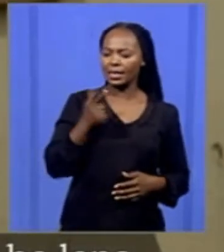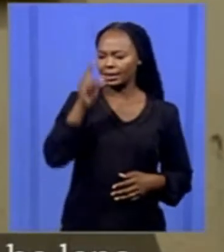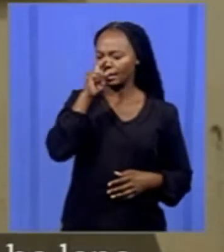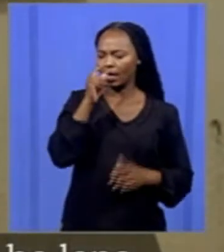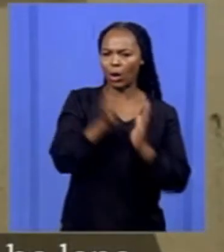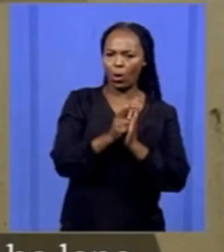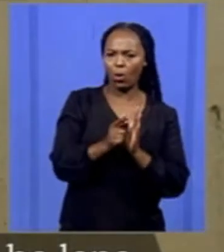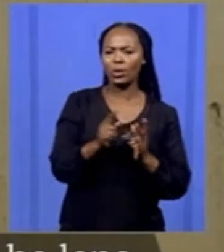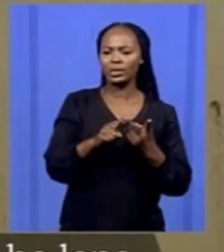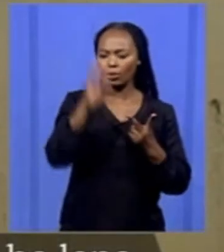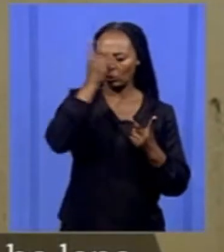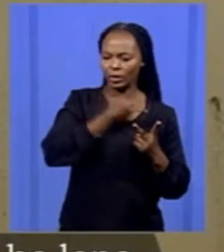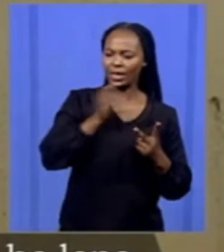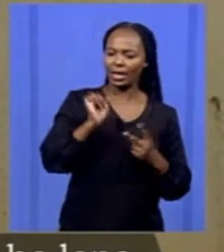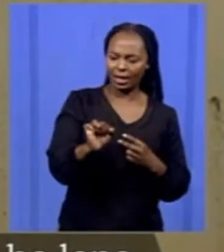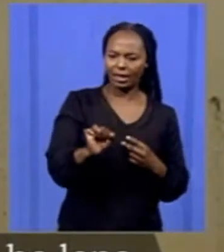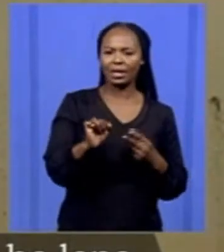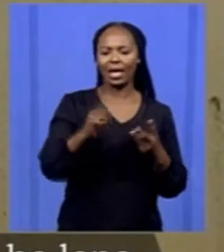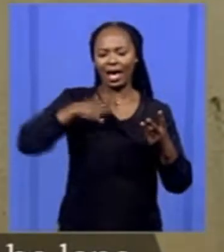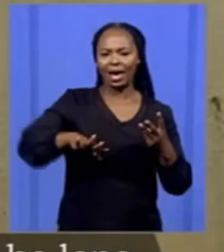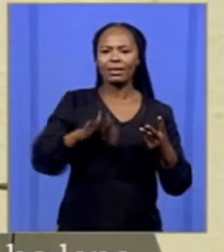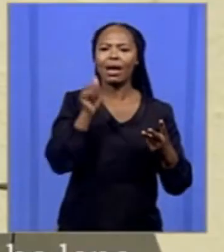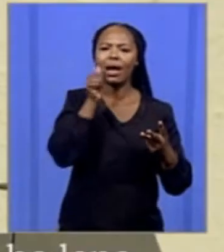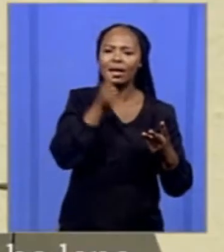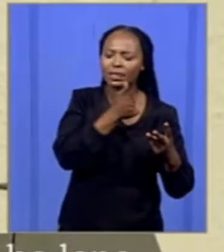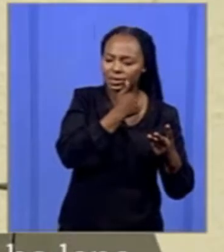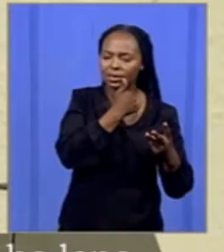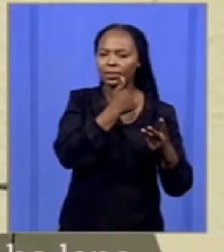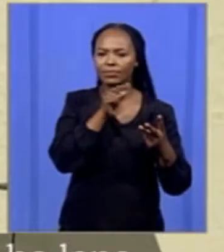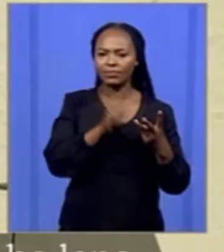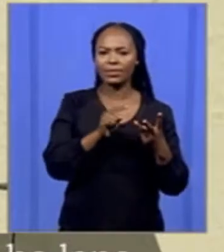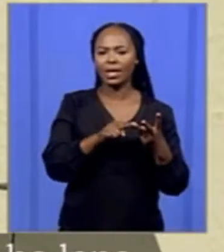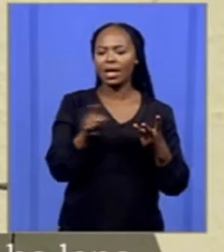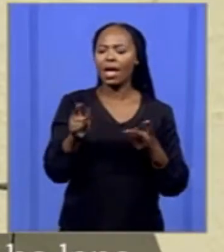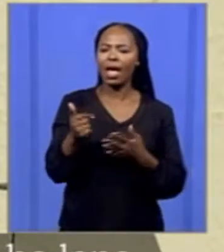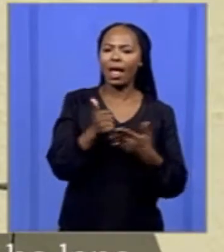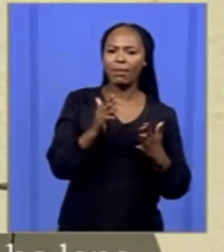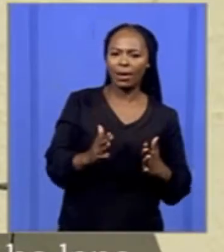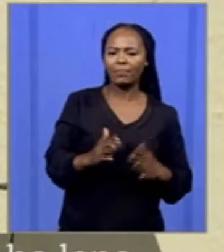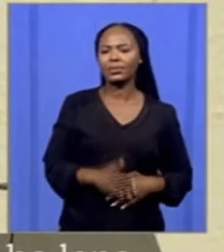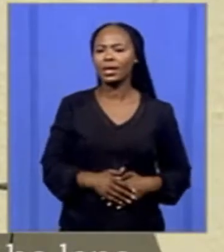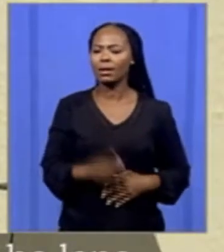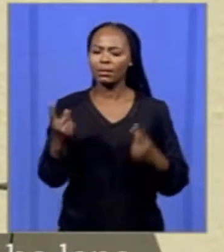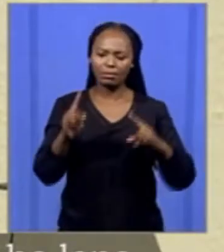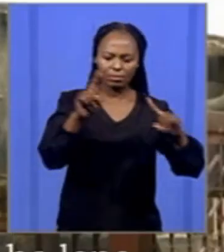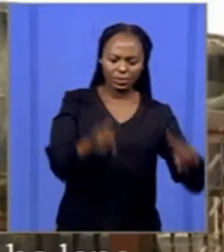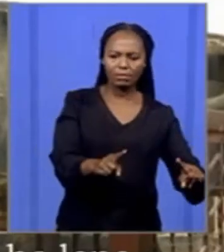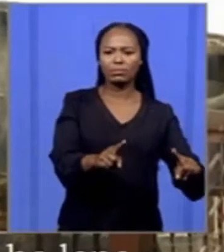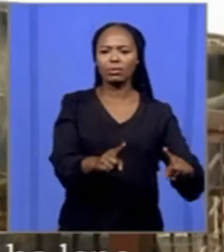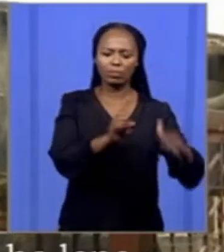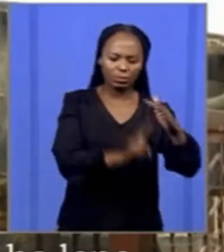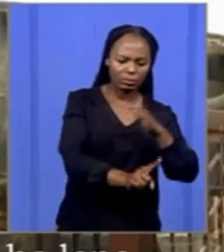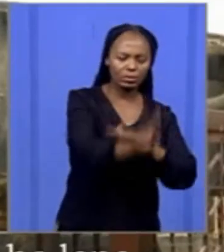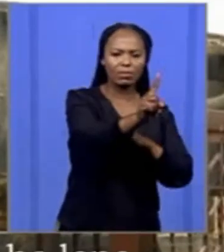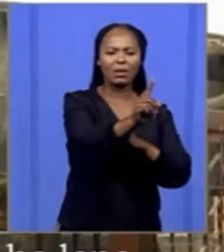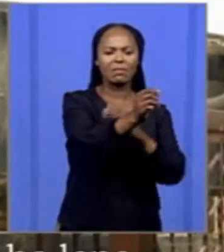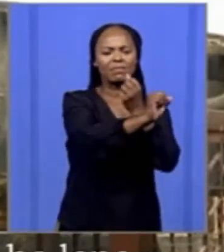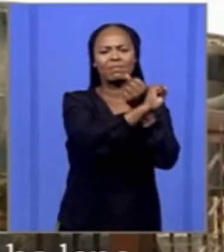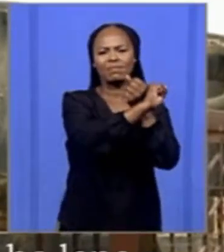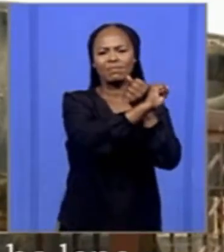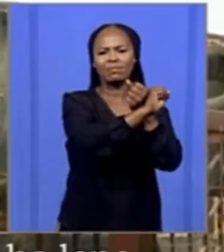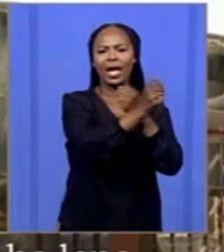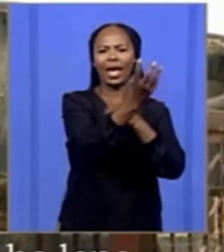daughter and the other auntie, the helper, we're going to the bedroom. So they went to the bedroom. They tied them up,